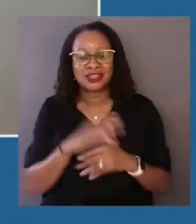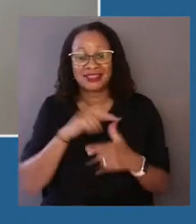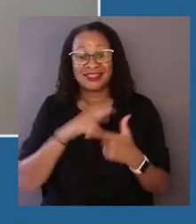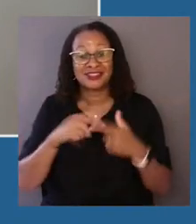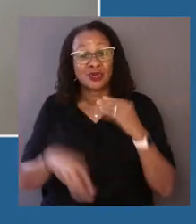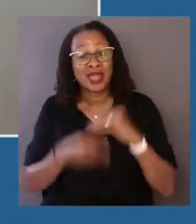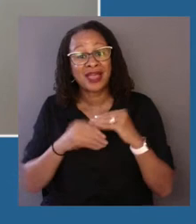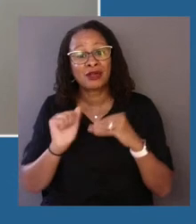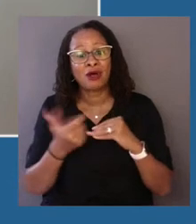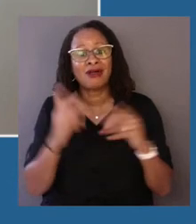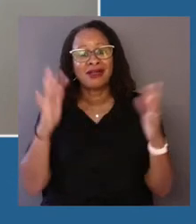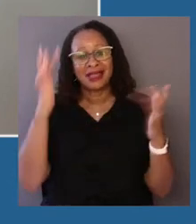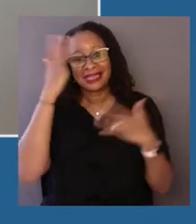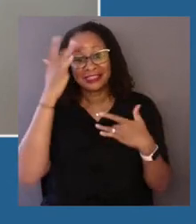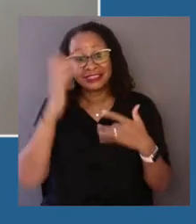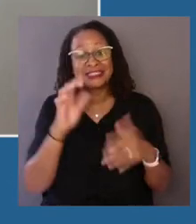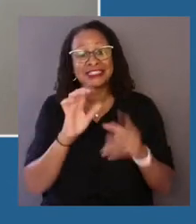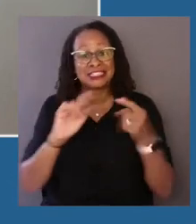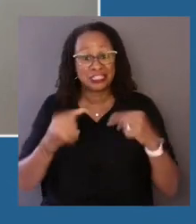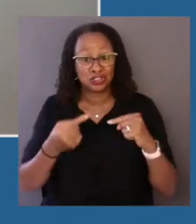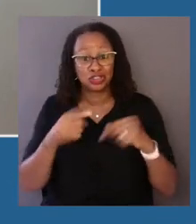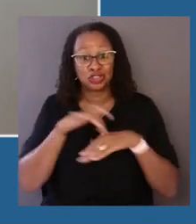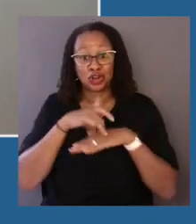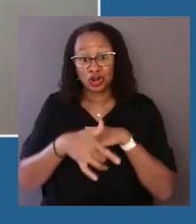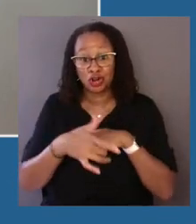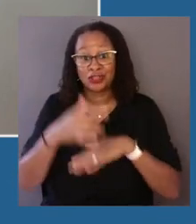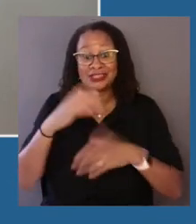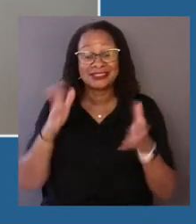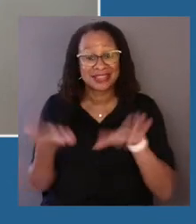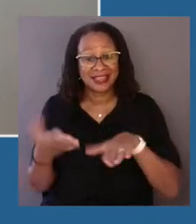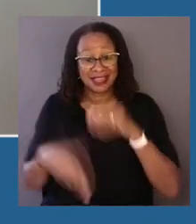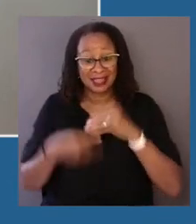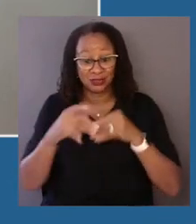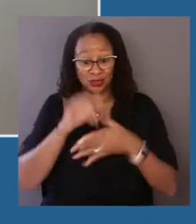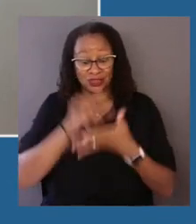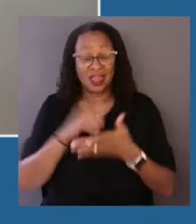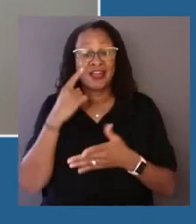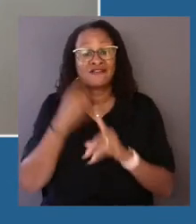injury, and early death on top of that from all of the climate-sensitive